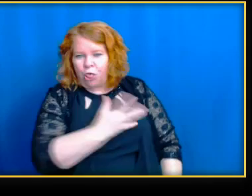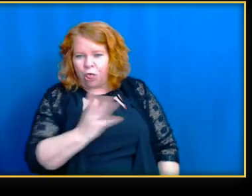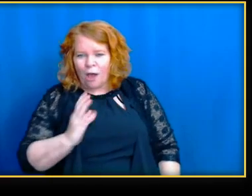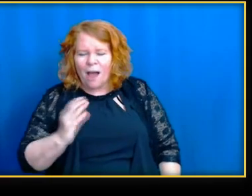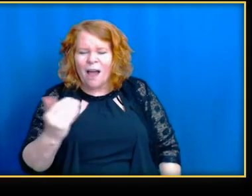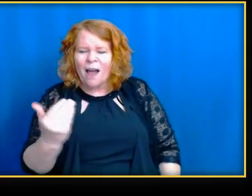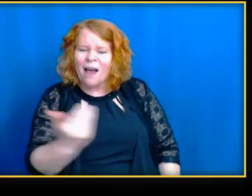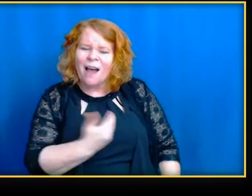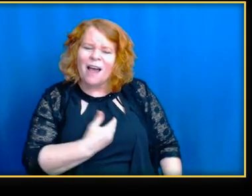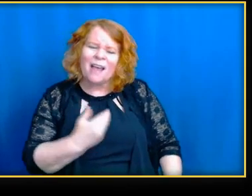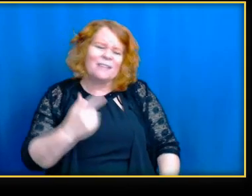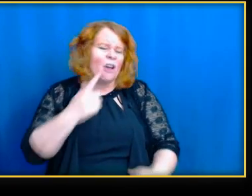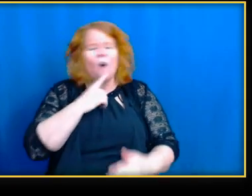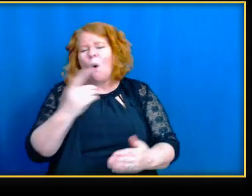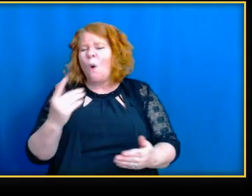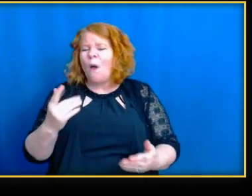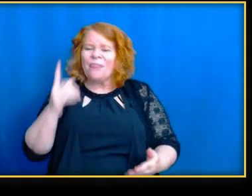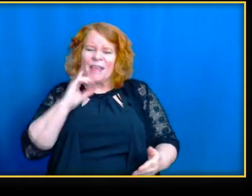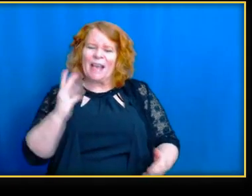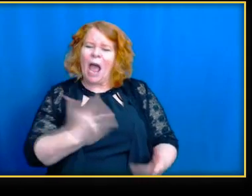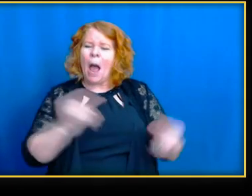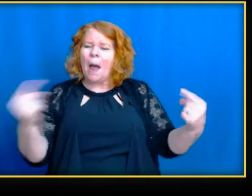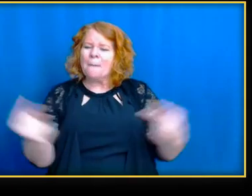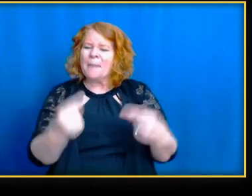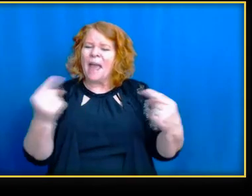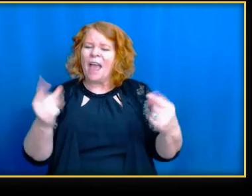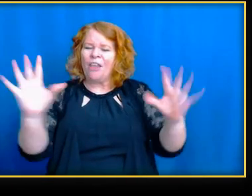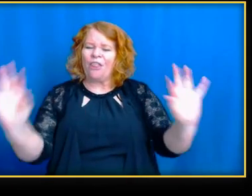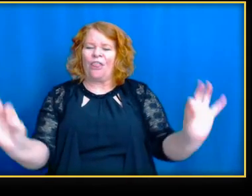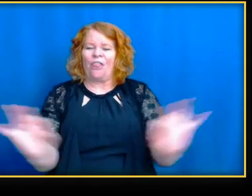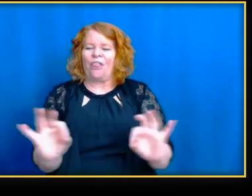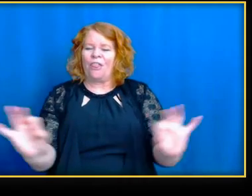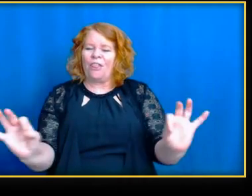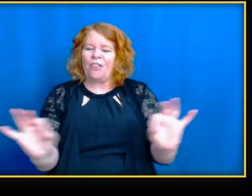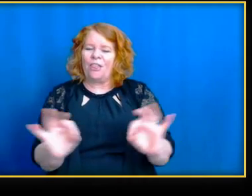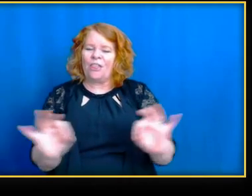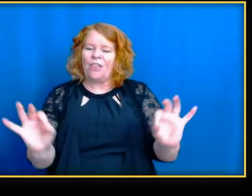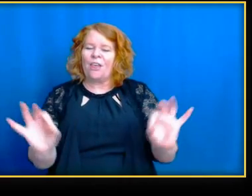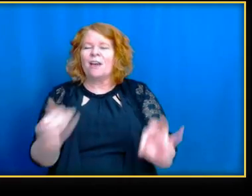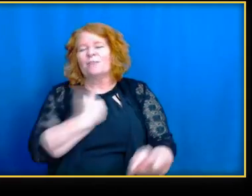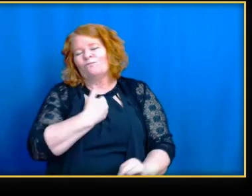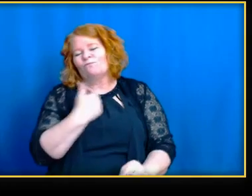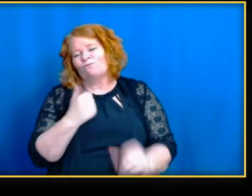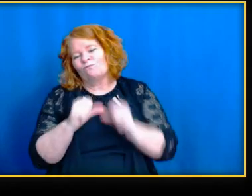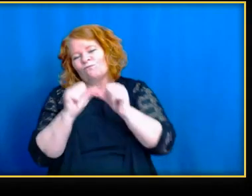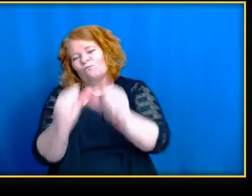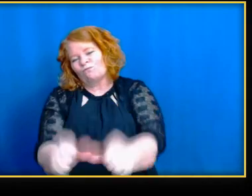to minimize our pain. And so I wait.